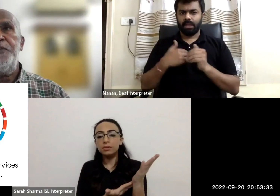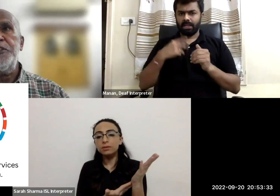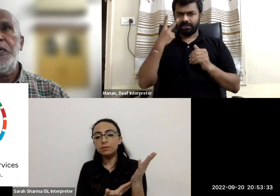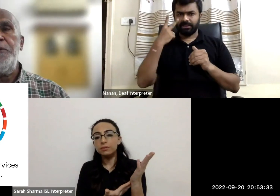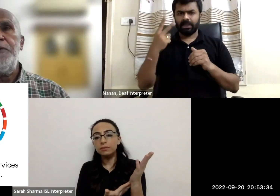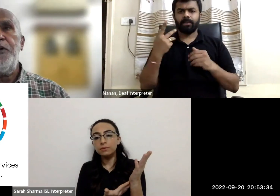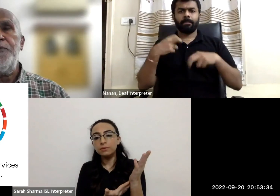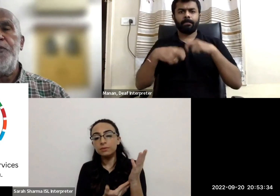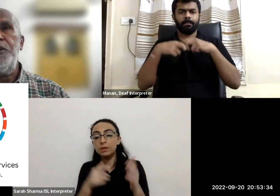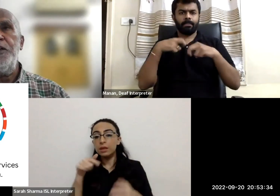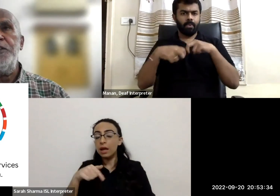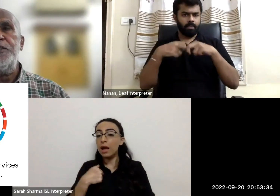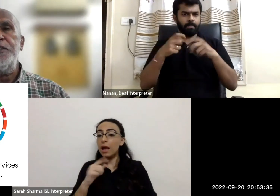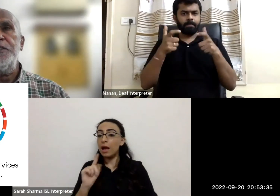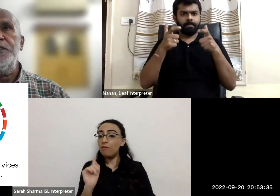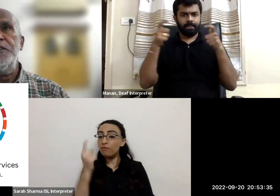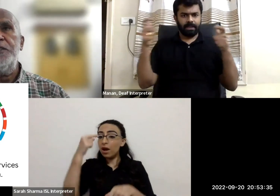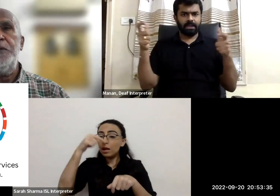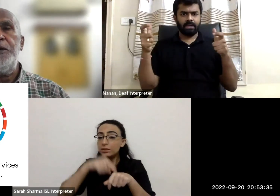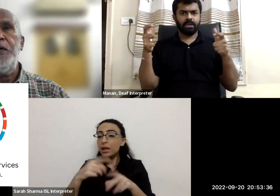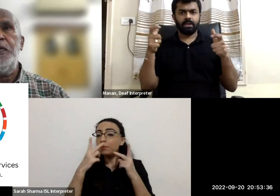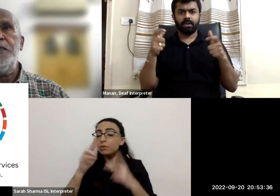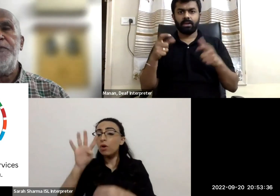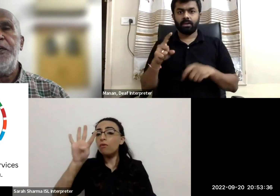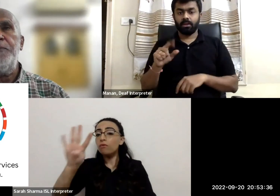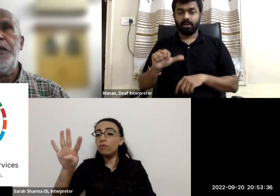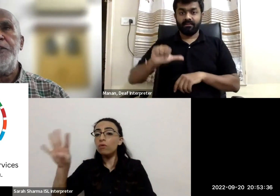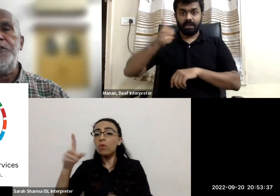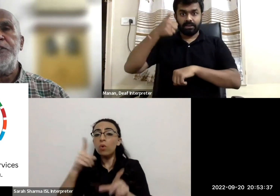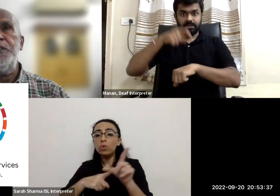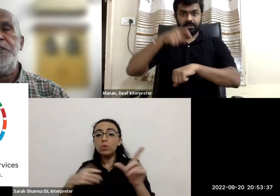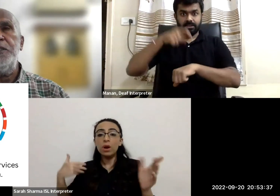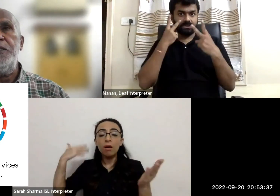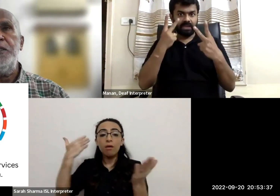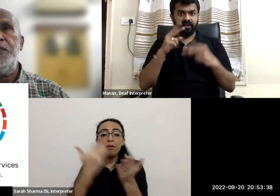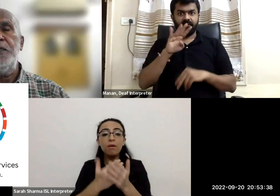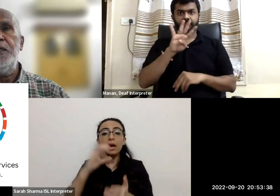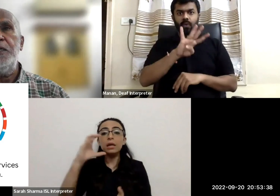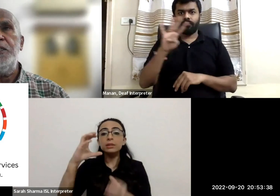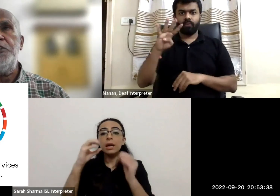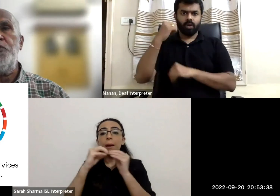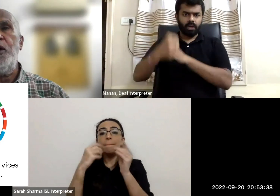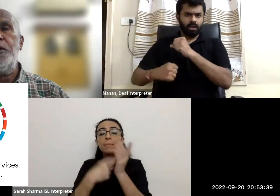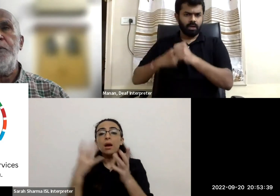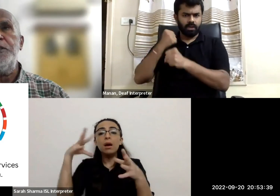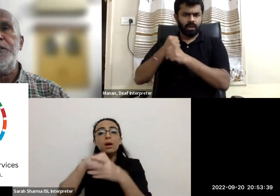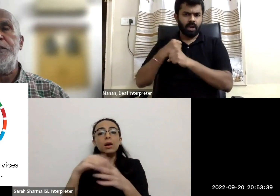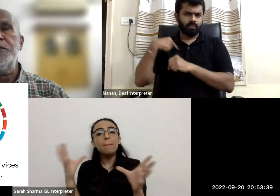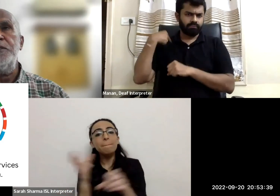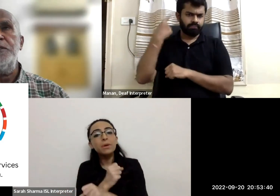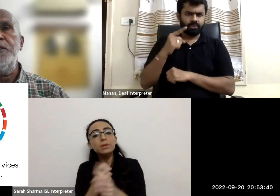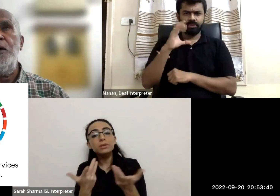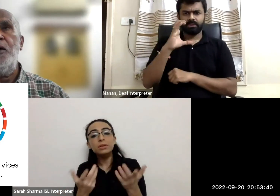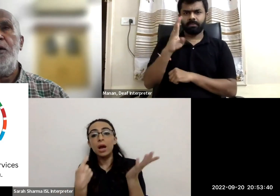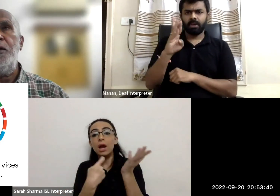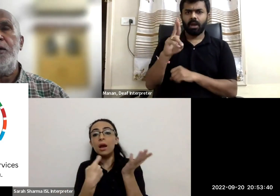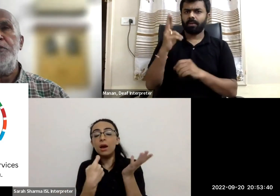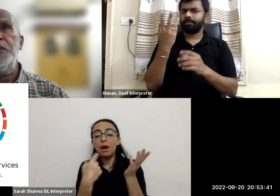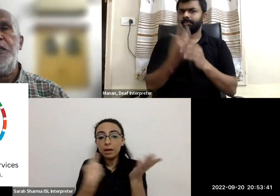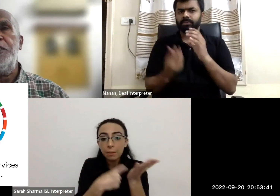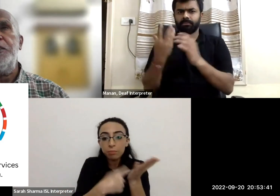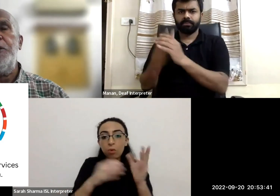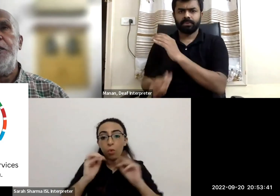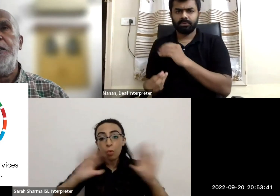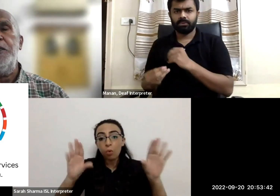It is for the first time in 44 years that CBR doesn't find a place in these two documents